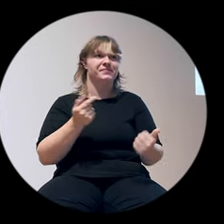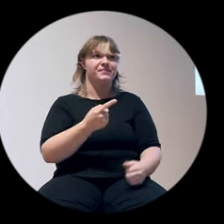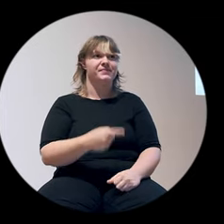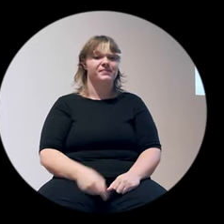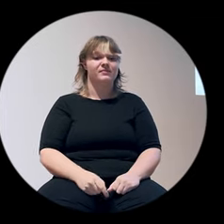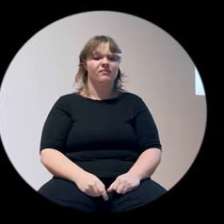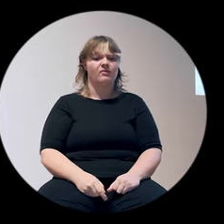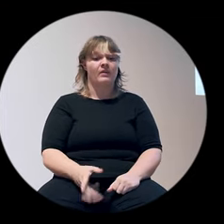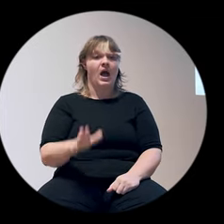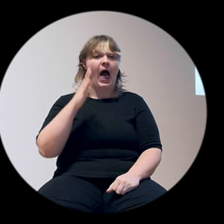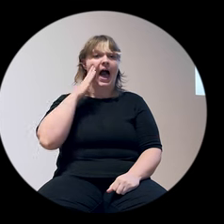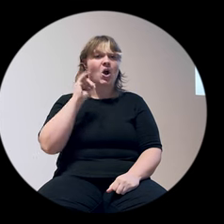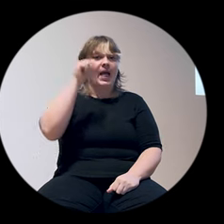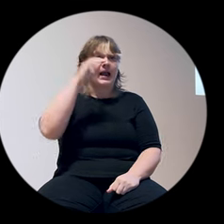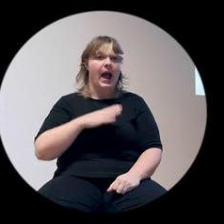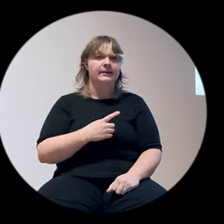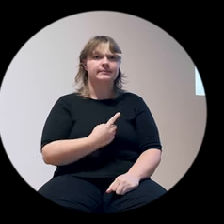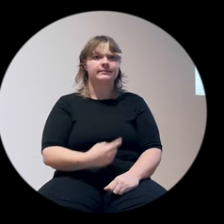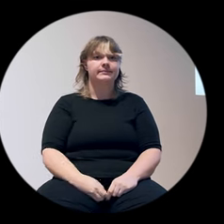I know that guy.